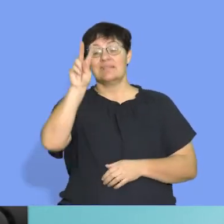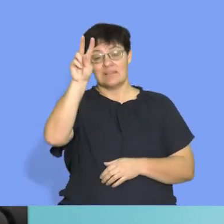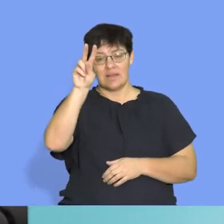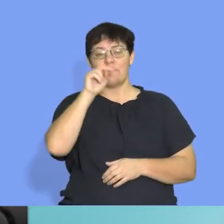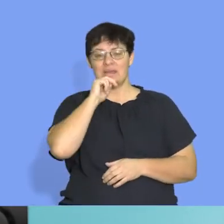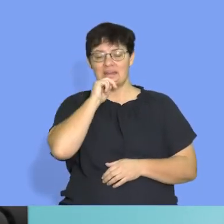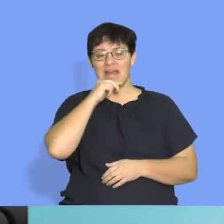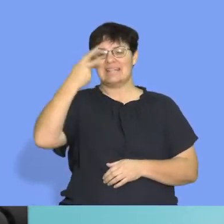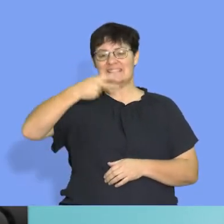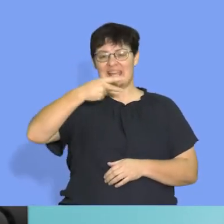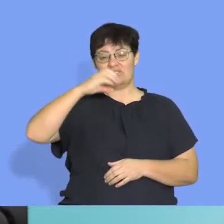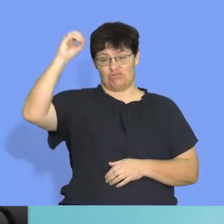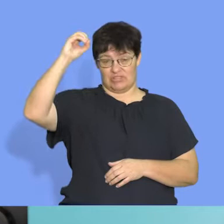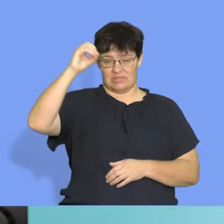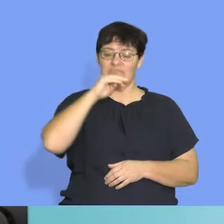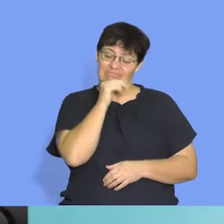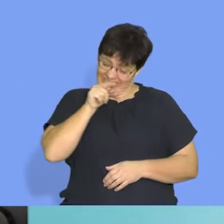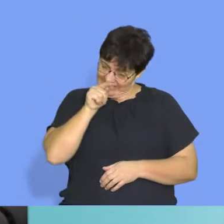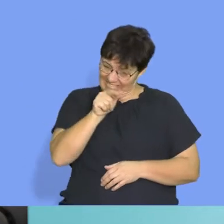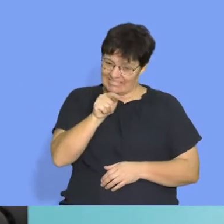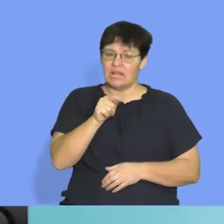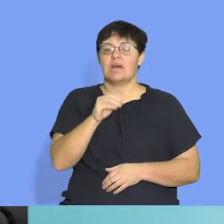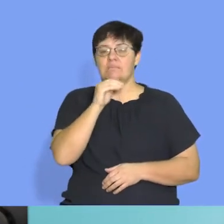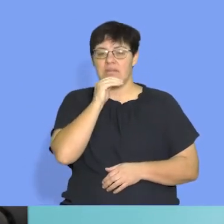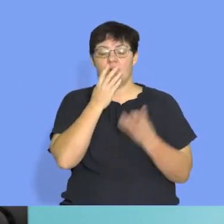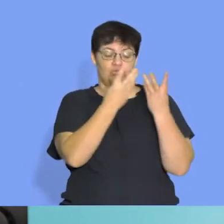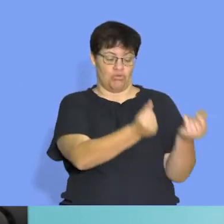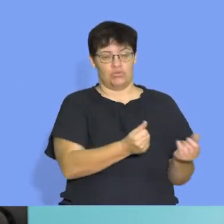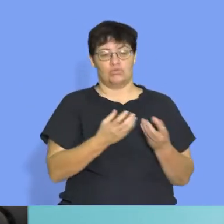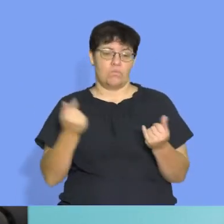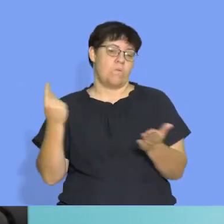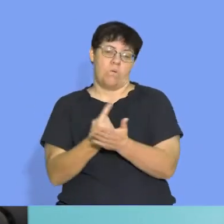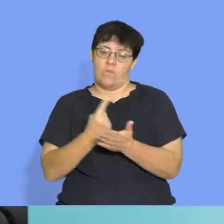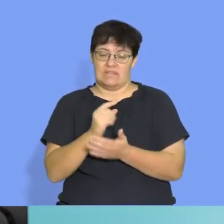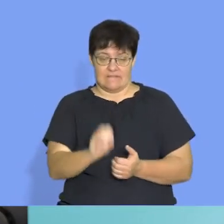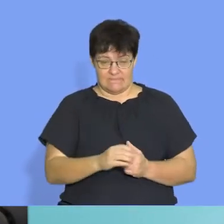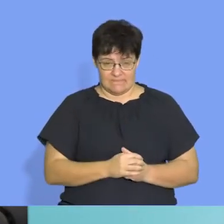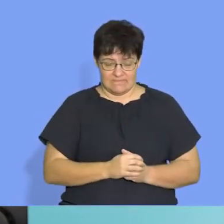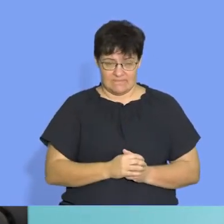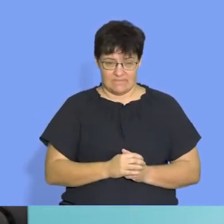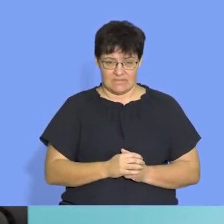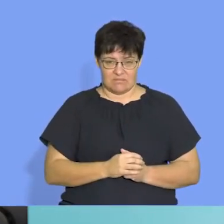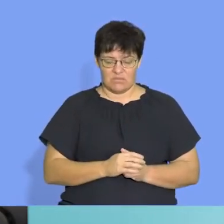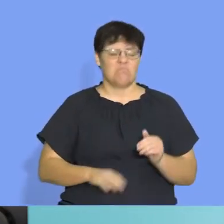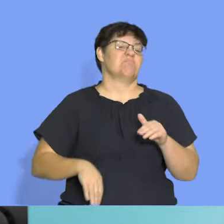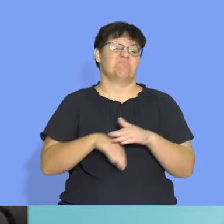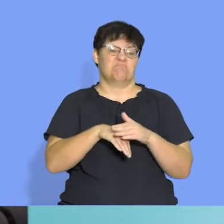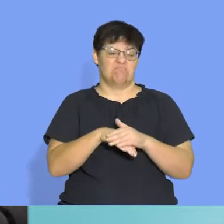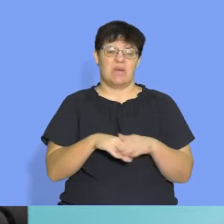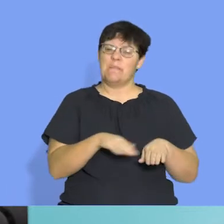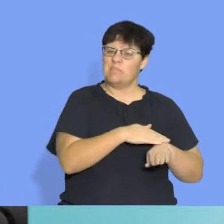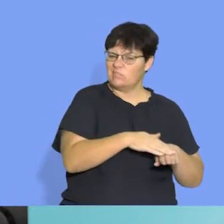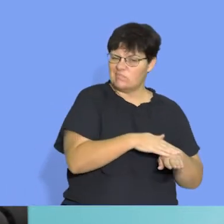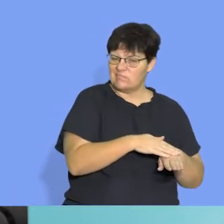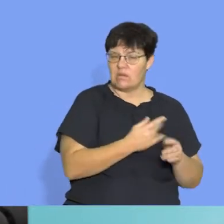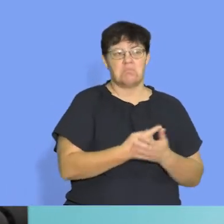degree is what tells us that you must have 2 solutions at all times. But that's the maximum, meaning minimum can be